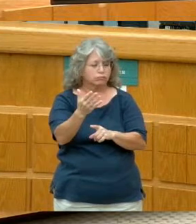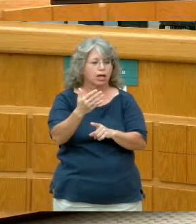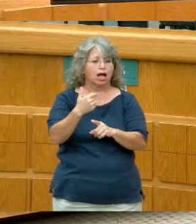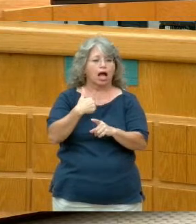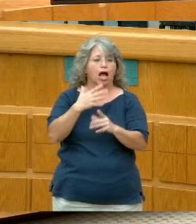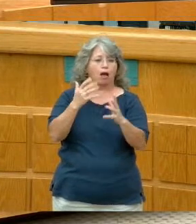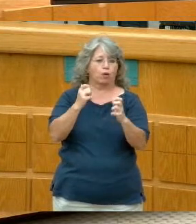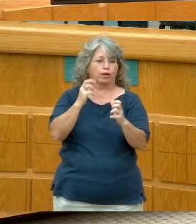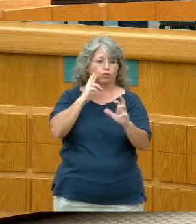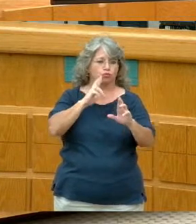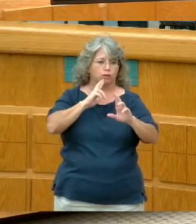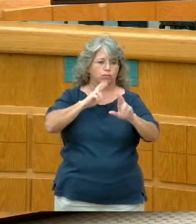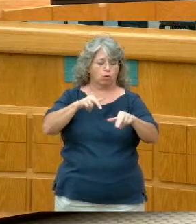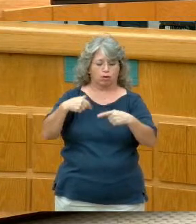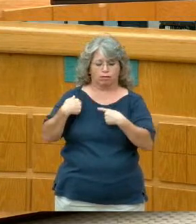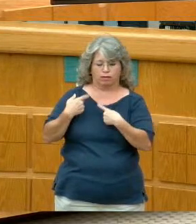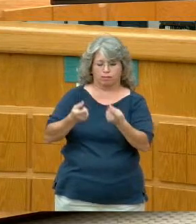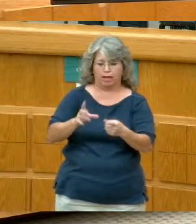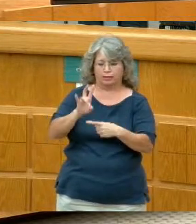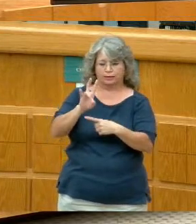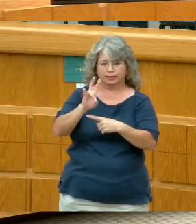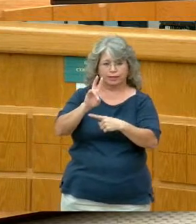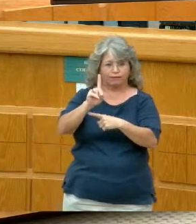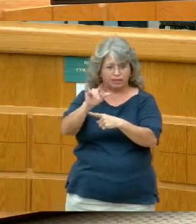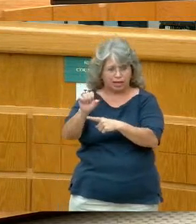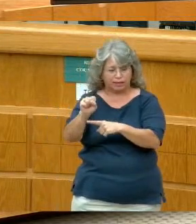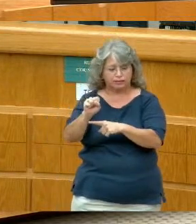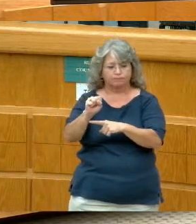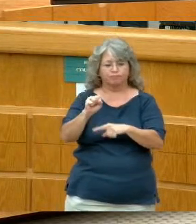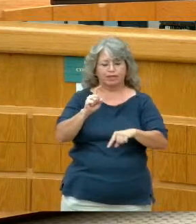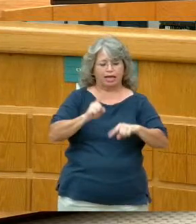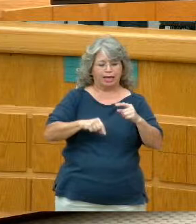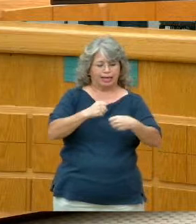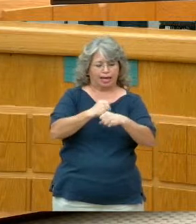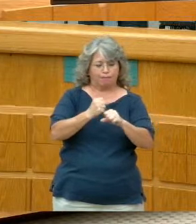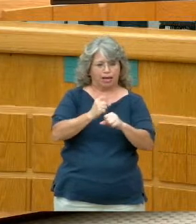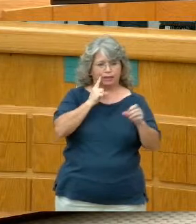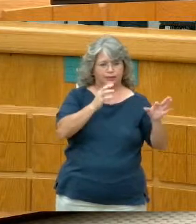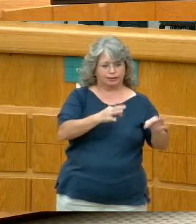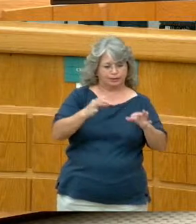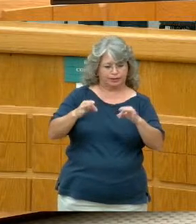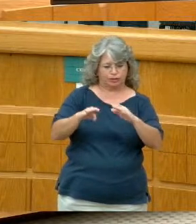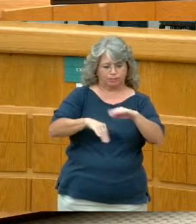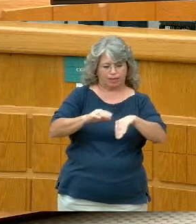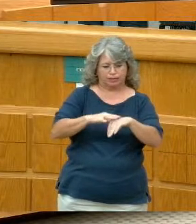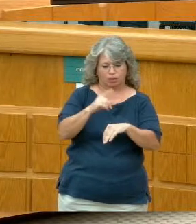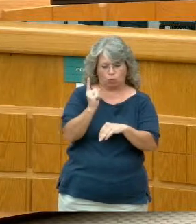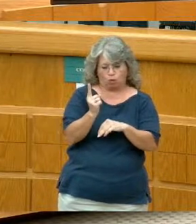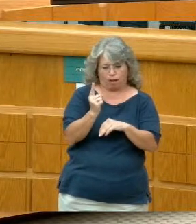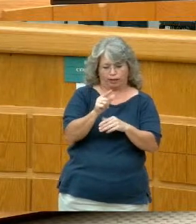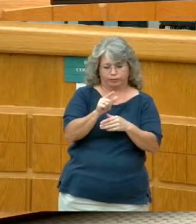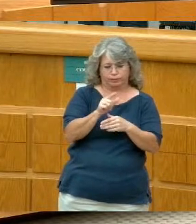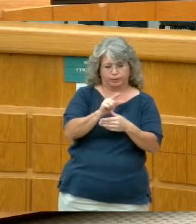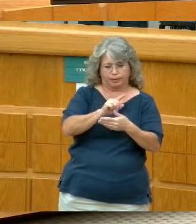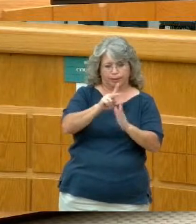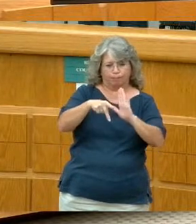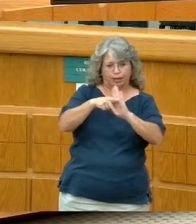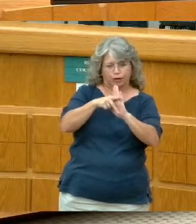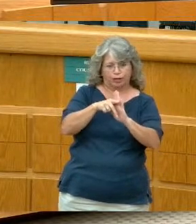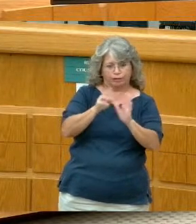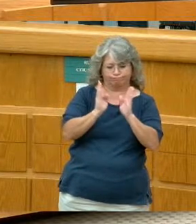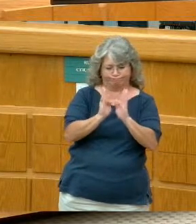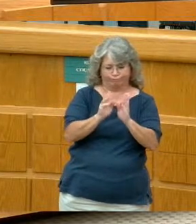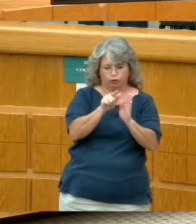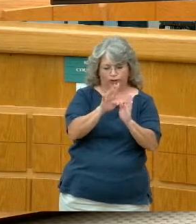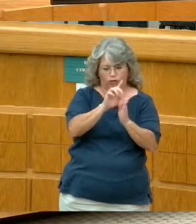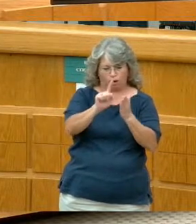that I want to report on where we have been the last 7 days. You should never make any decision based on one 24-hour period.